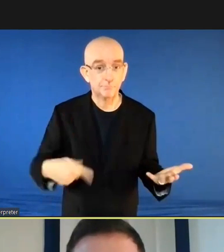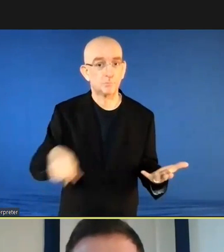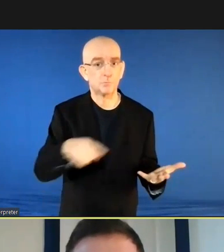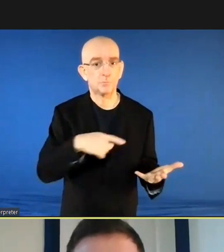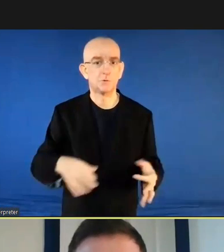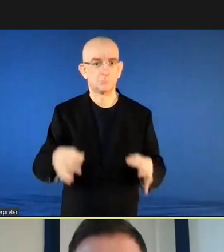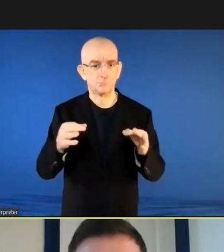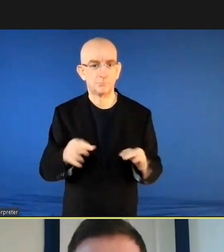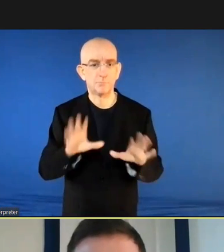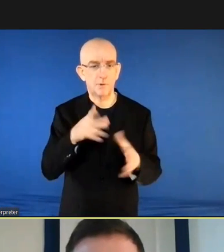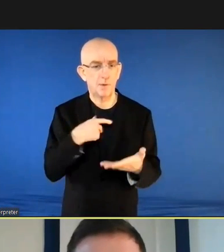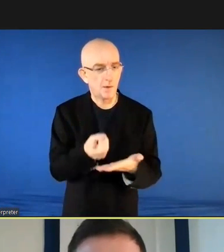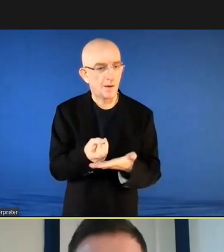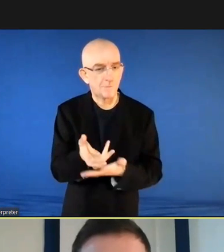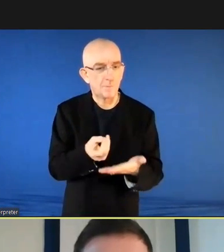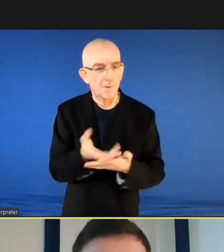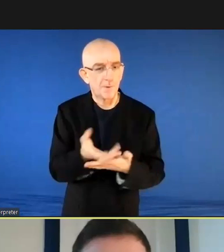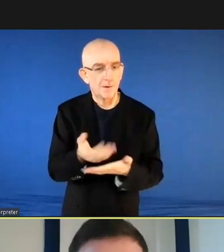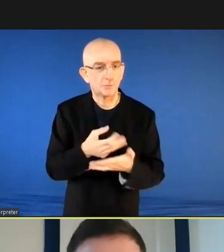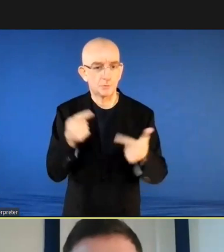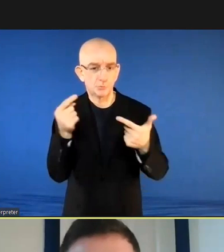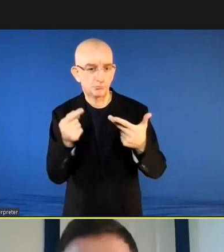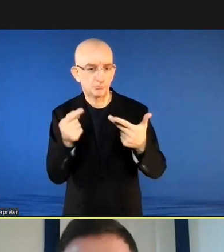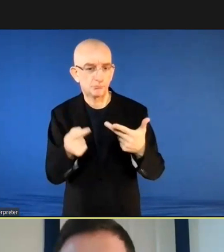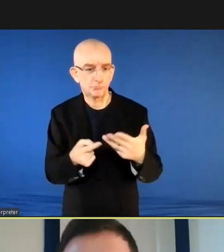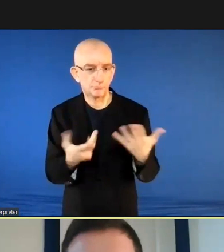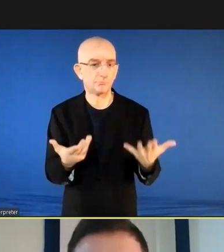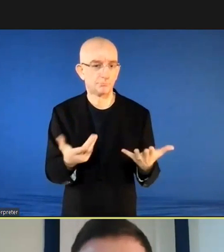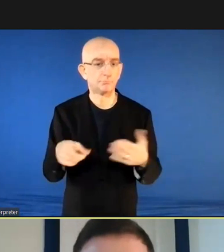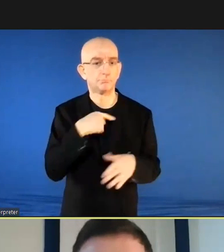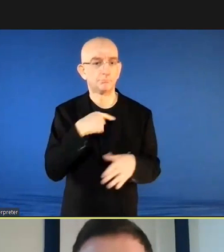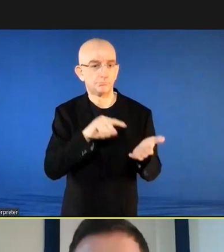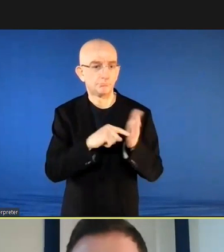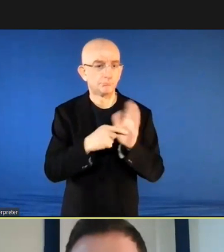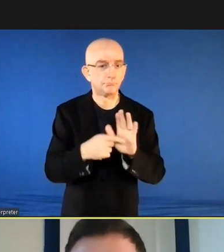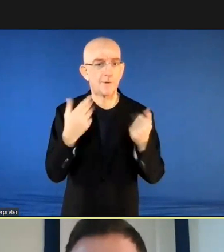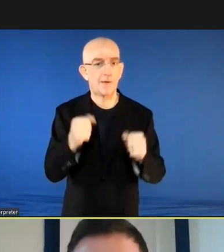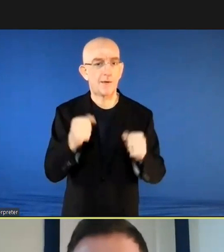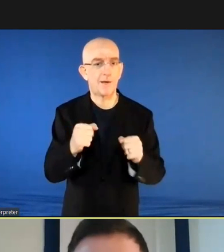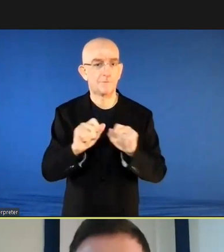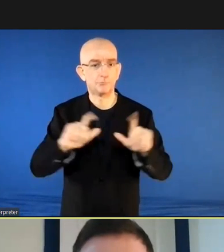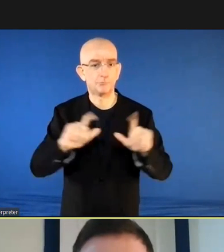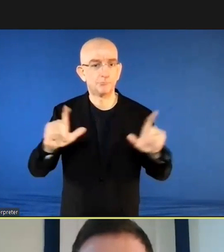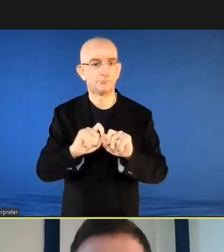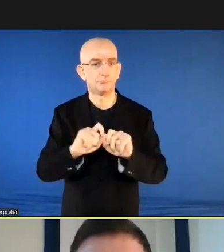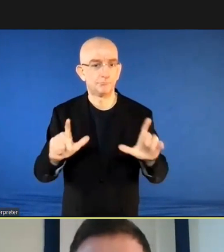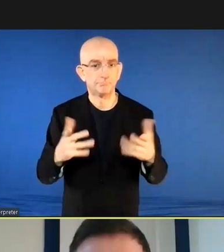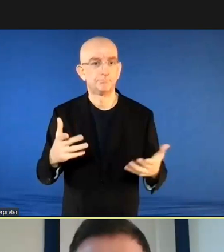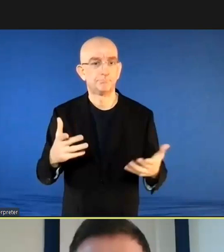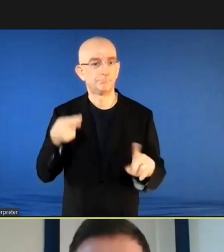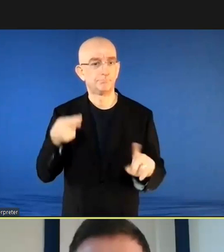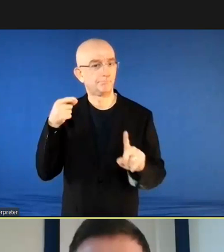an animation that demonstrates who Deaf Child Worldwide are and what we do. So we'll just begin with